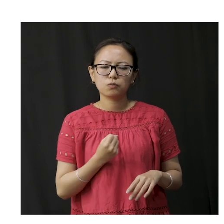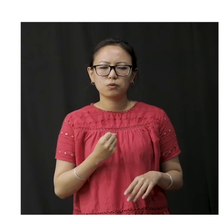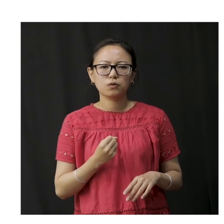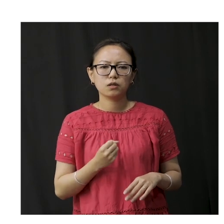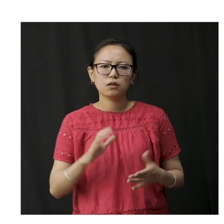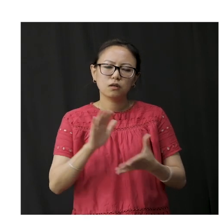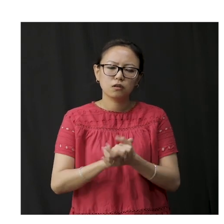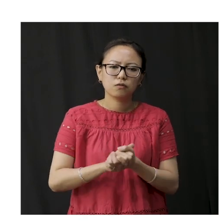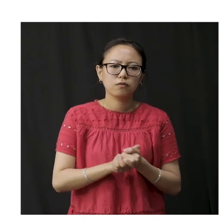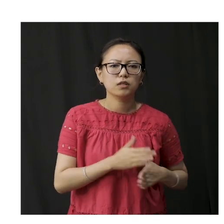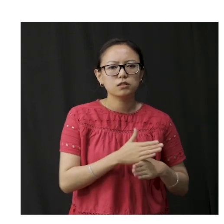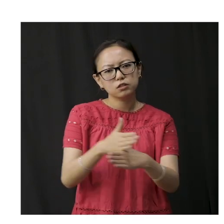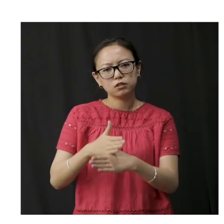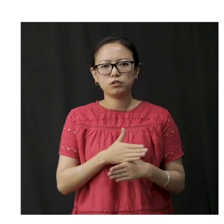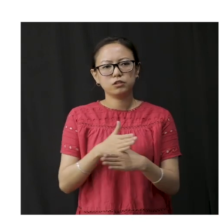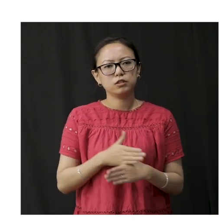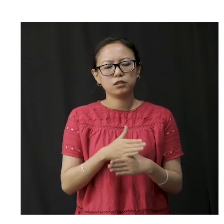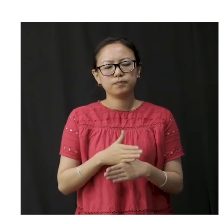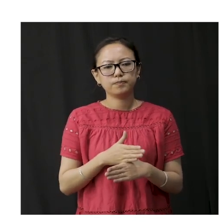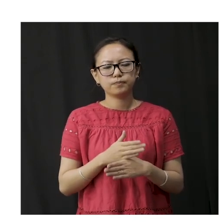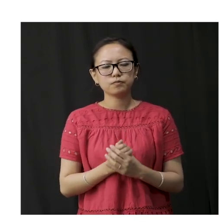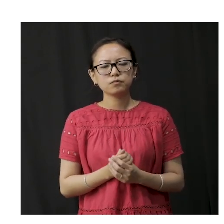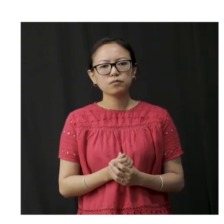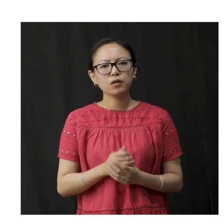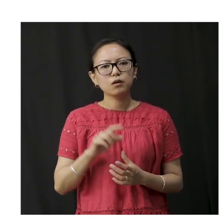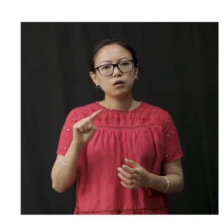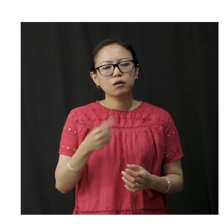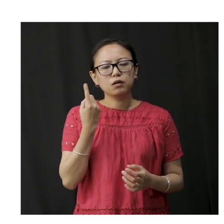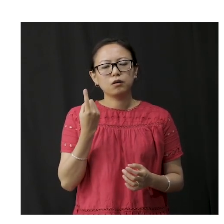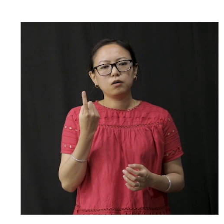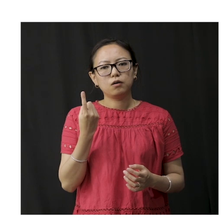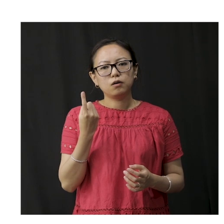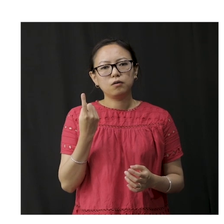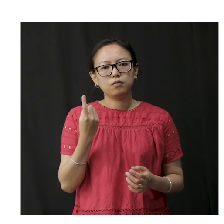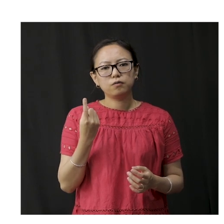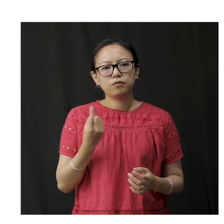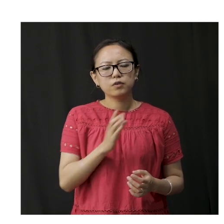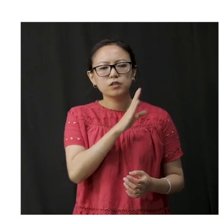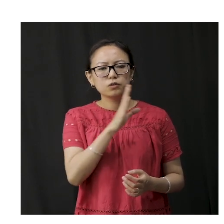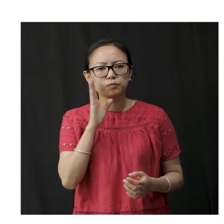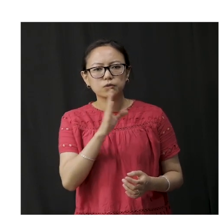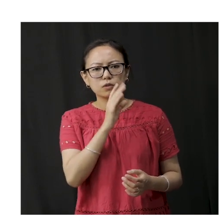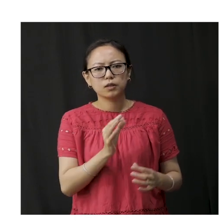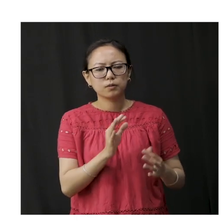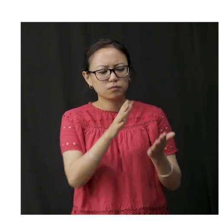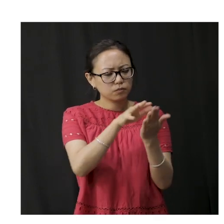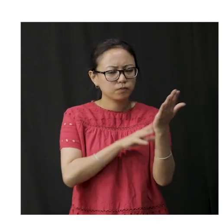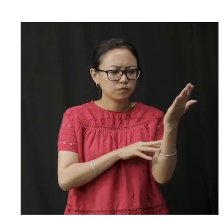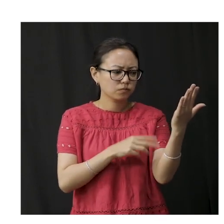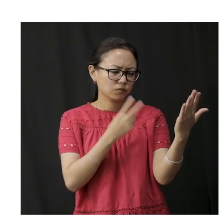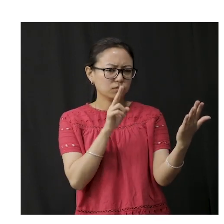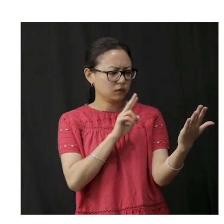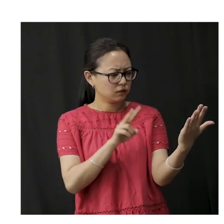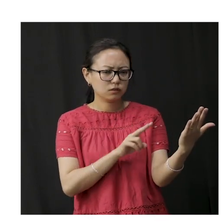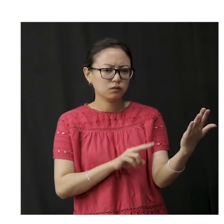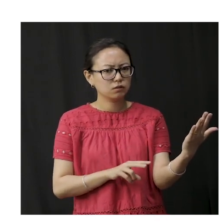after reading this poem. That will be an exercise for you. Okay, now let's list out some color